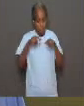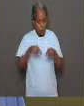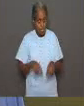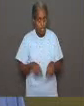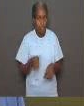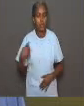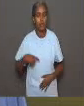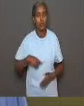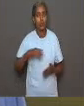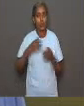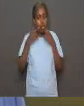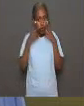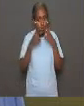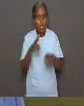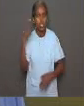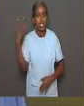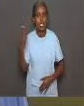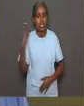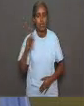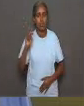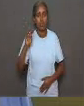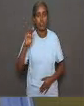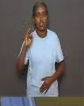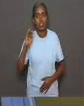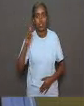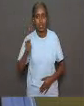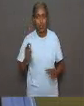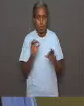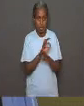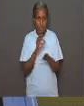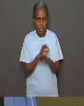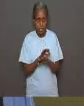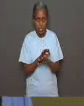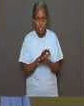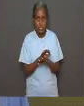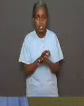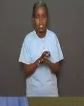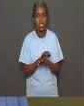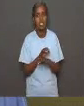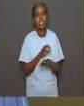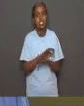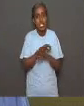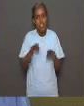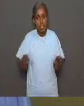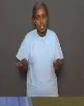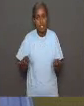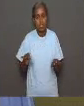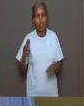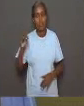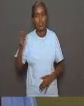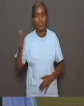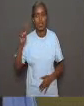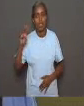Today, we will look at the use of trigonometric functions in the fields of